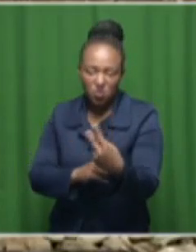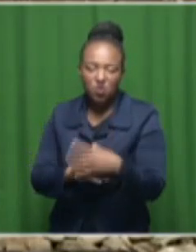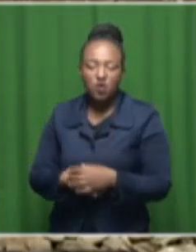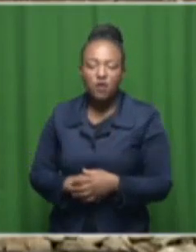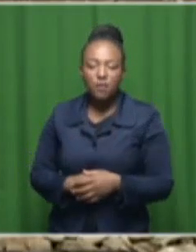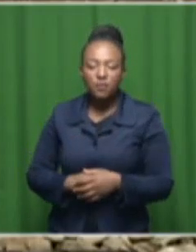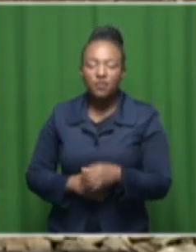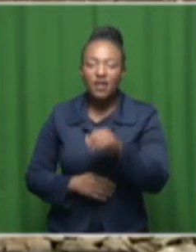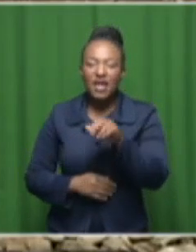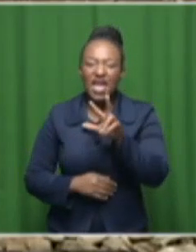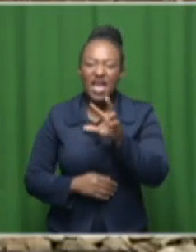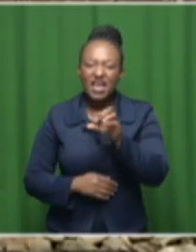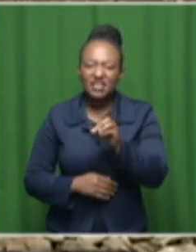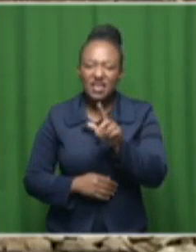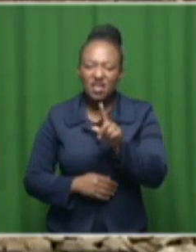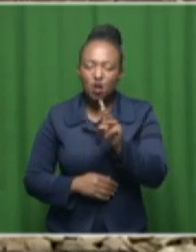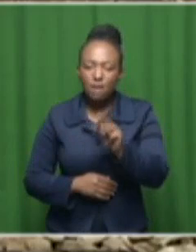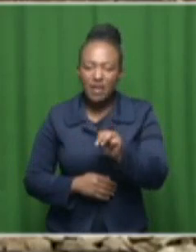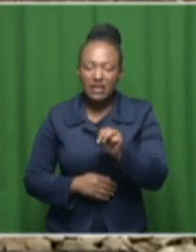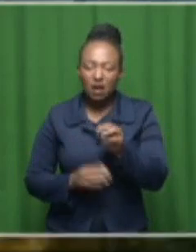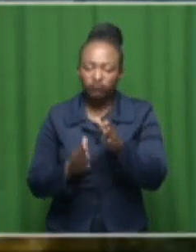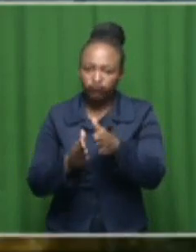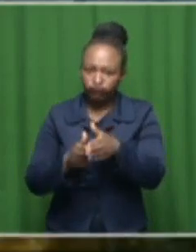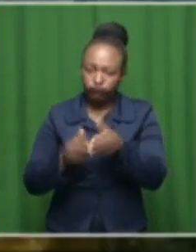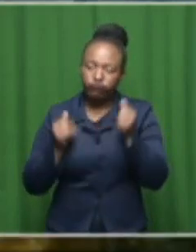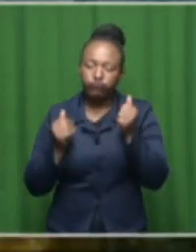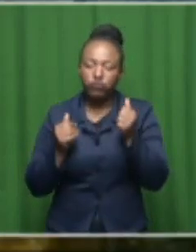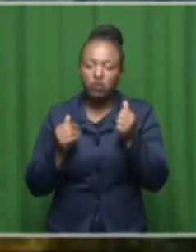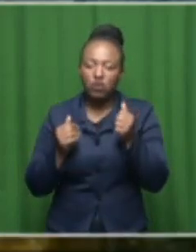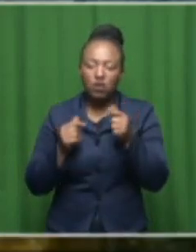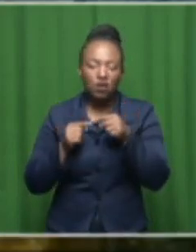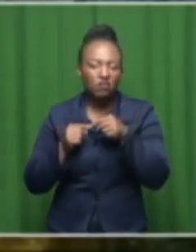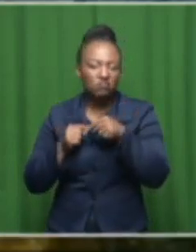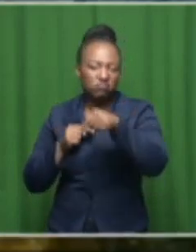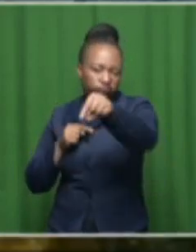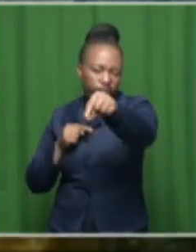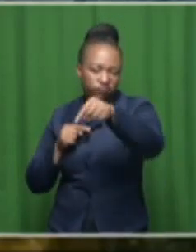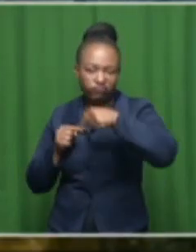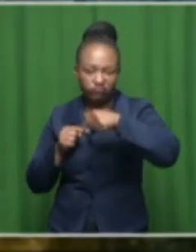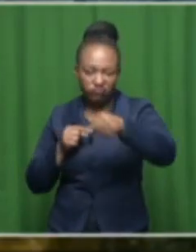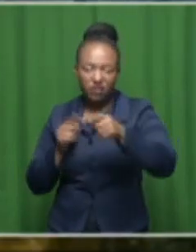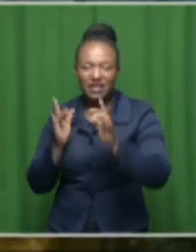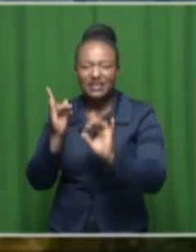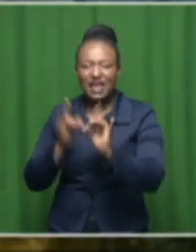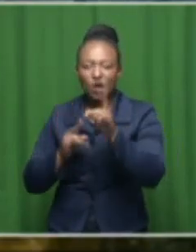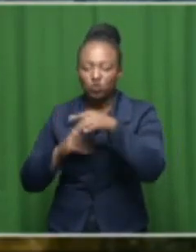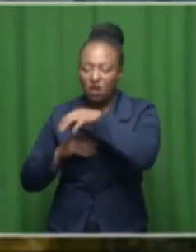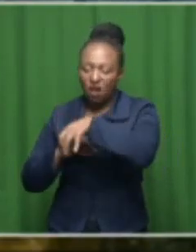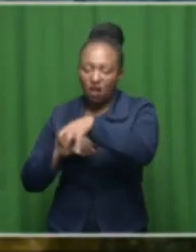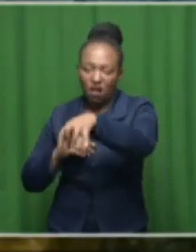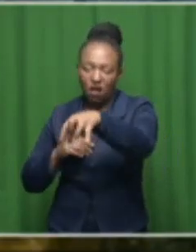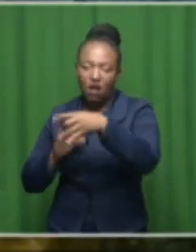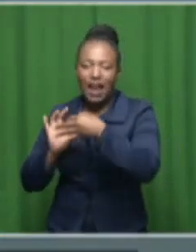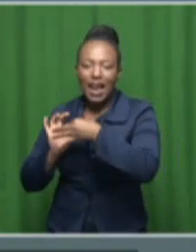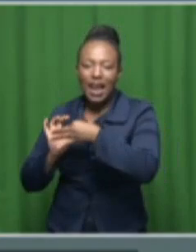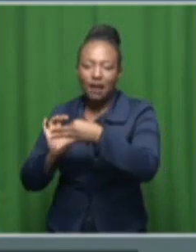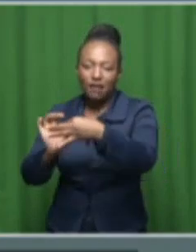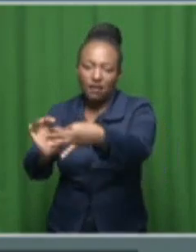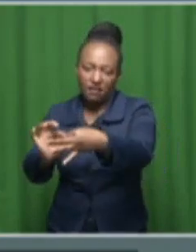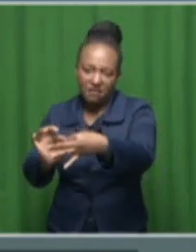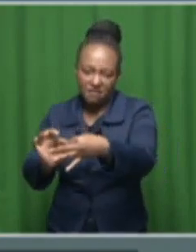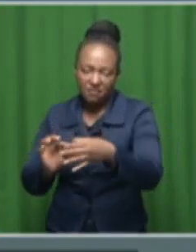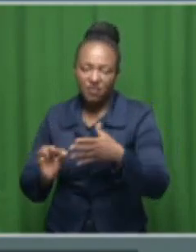80 kilometers of rail network. It links the key economic nodes, the CBDs. But now we're looking at expanding it by